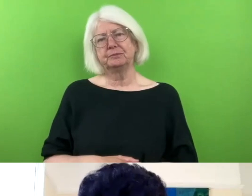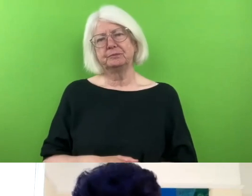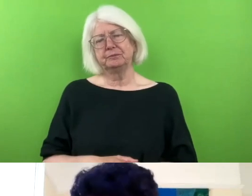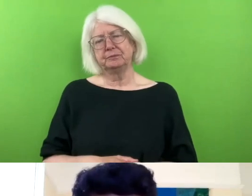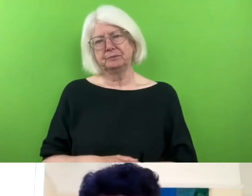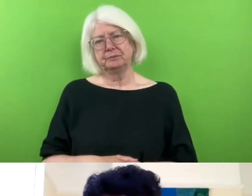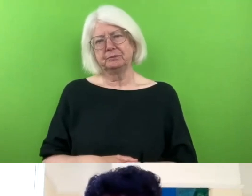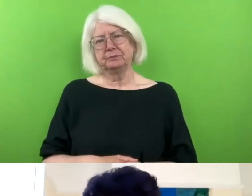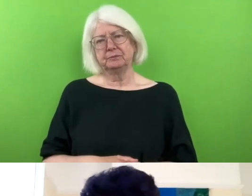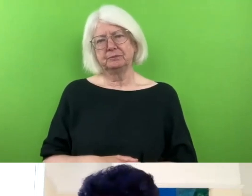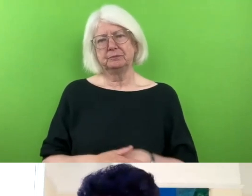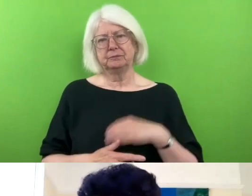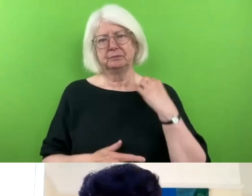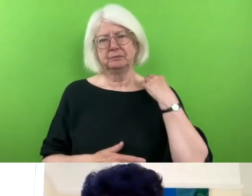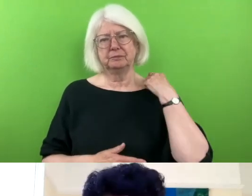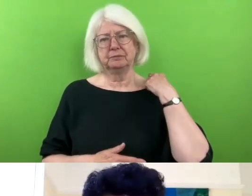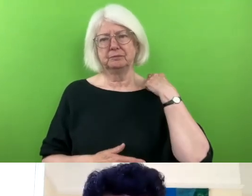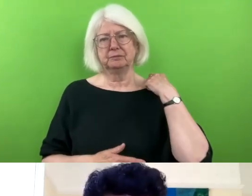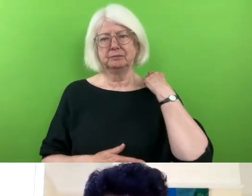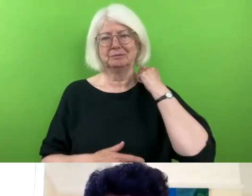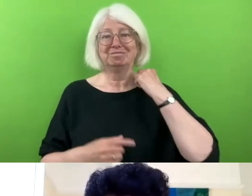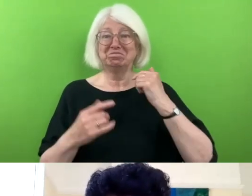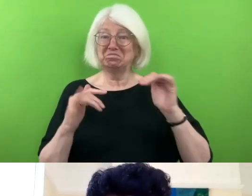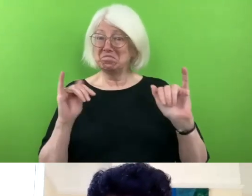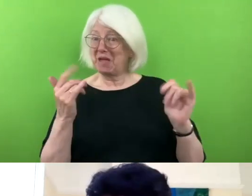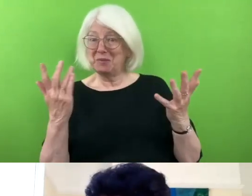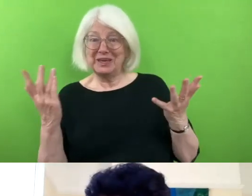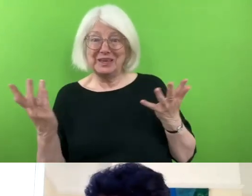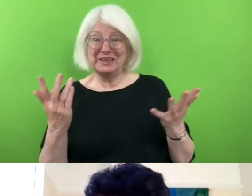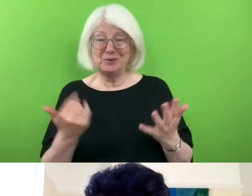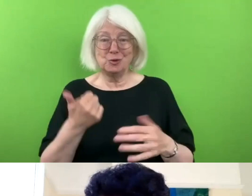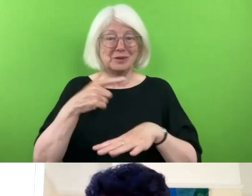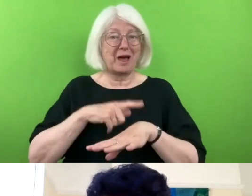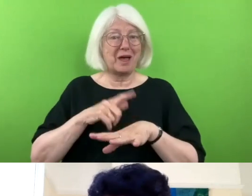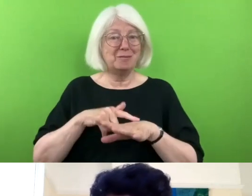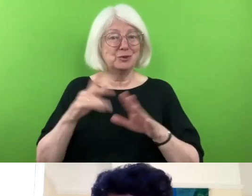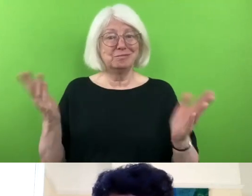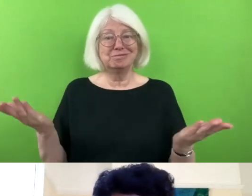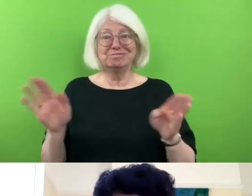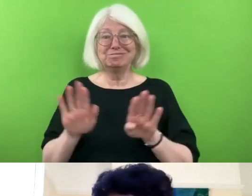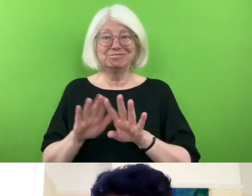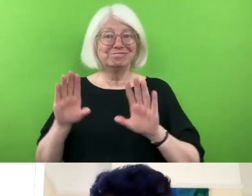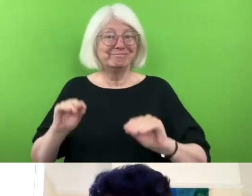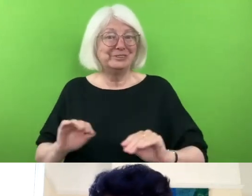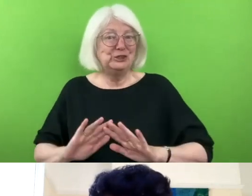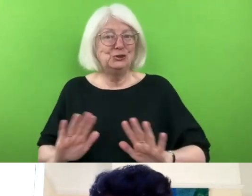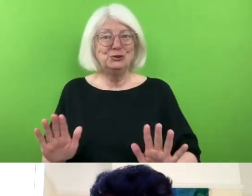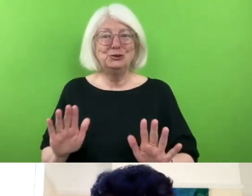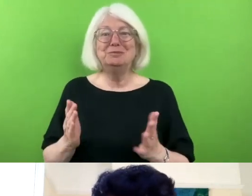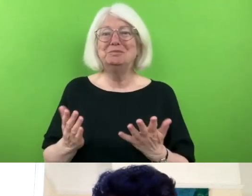Perhaps maybe on that note, we can draw this webinar to a